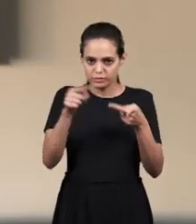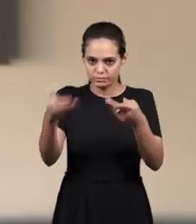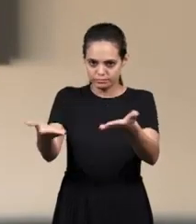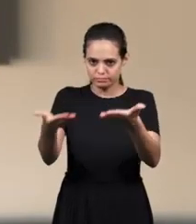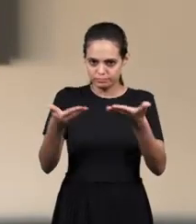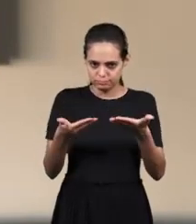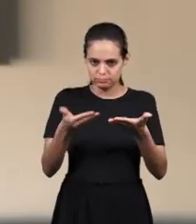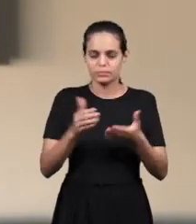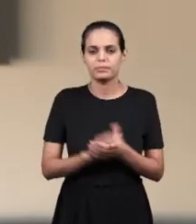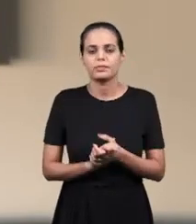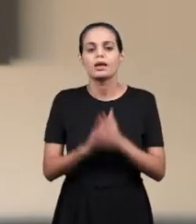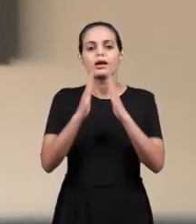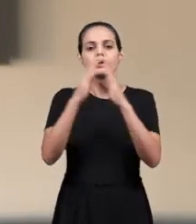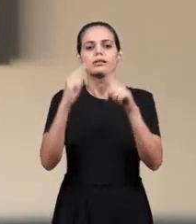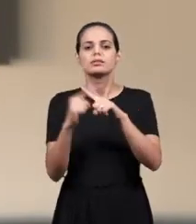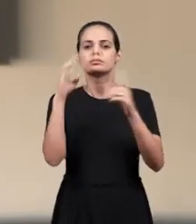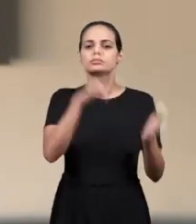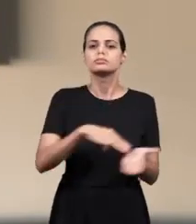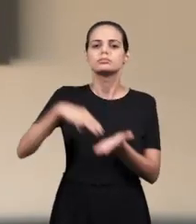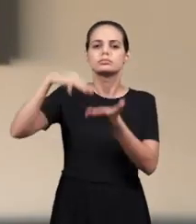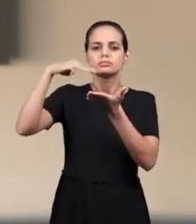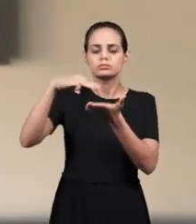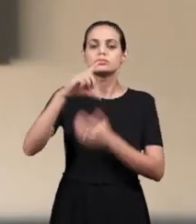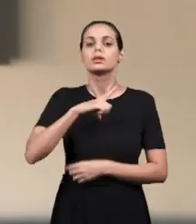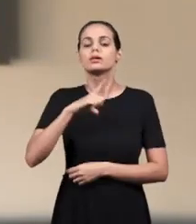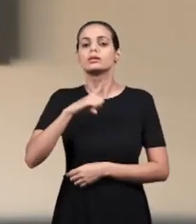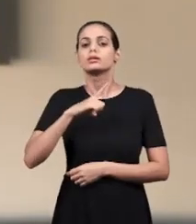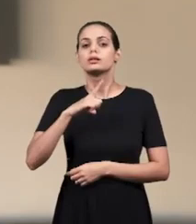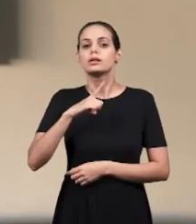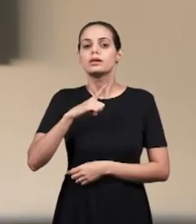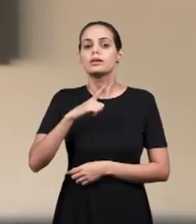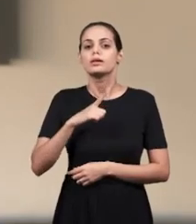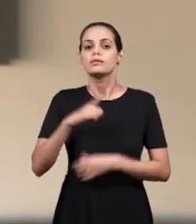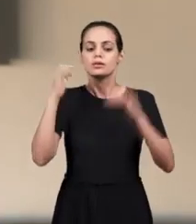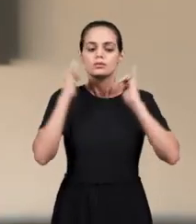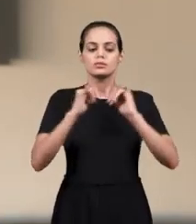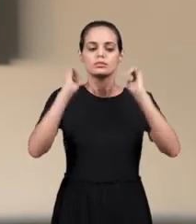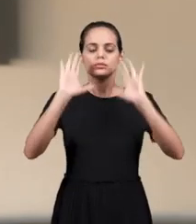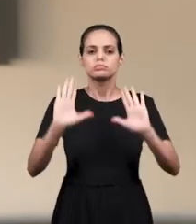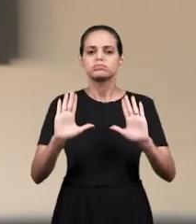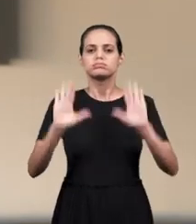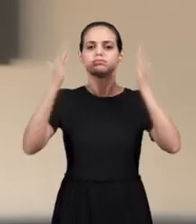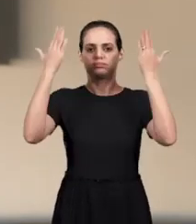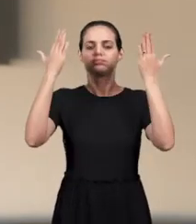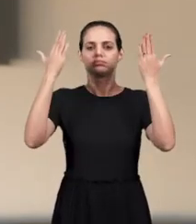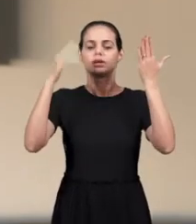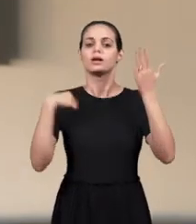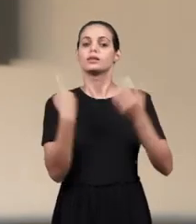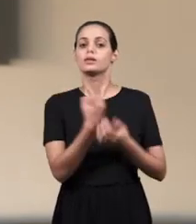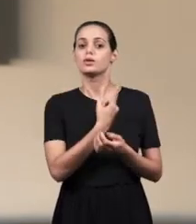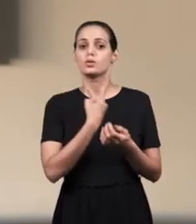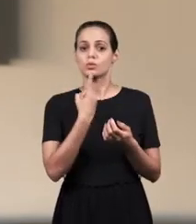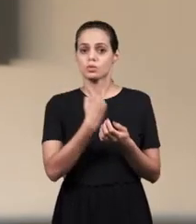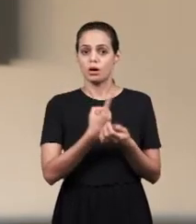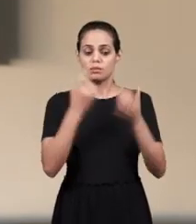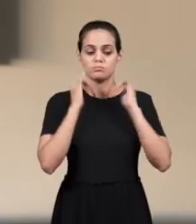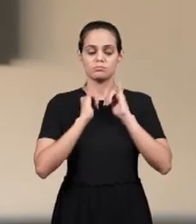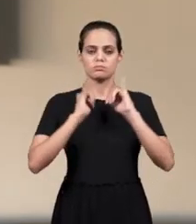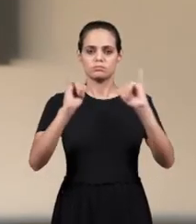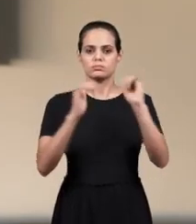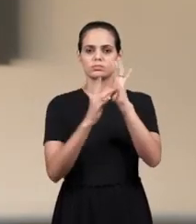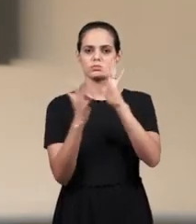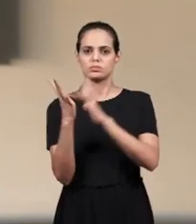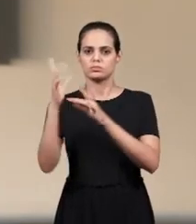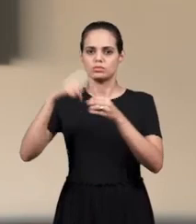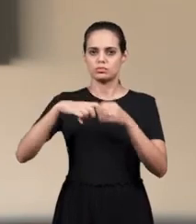prior to it, we'd like to invite all those who are watching. The Maranatha Christian Church realized on 24th of November